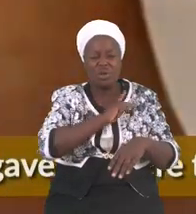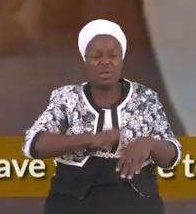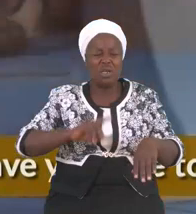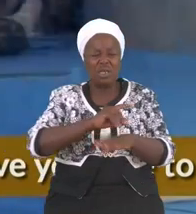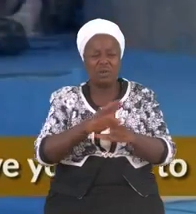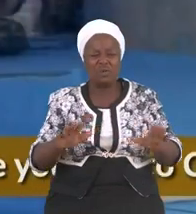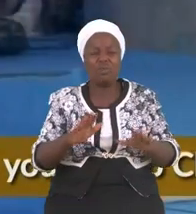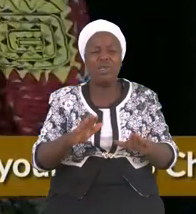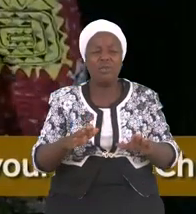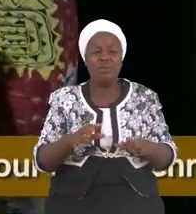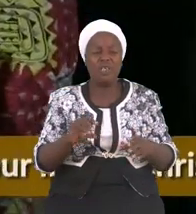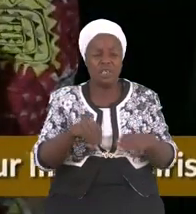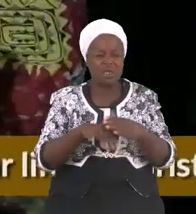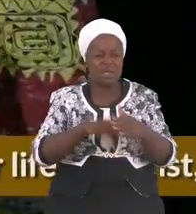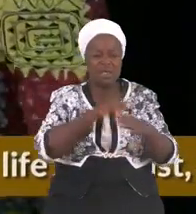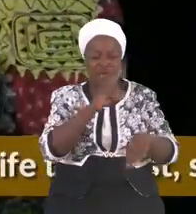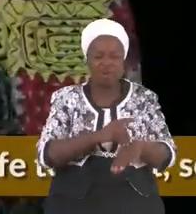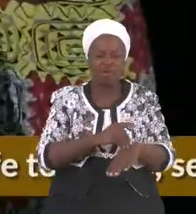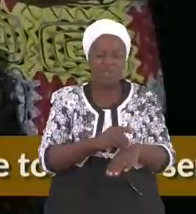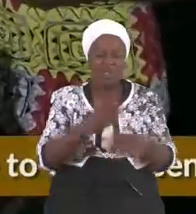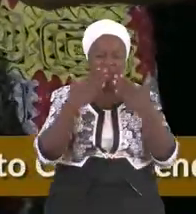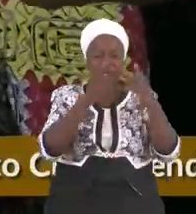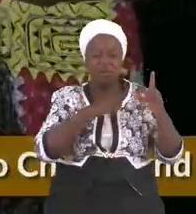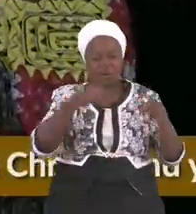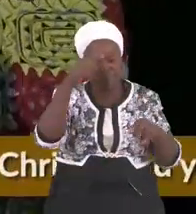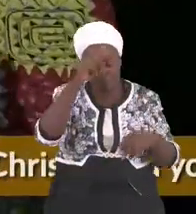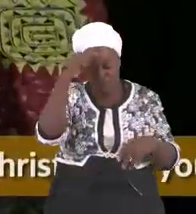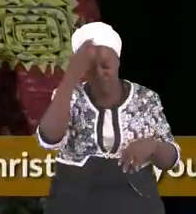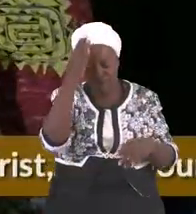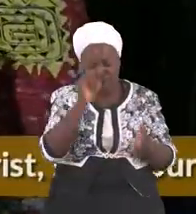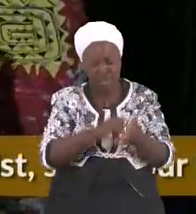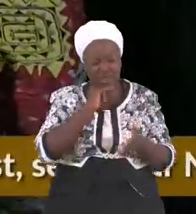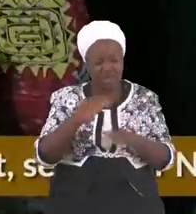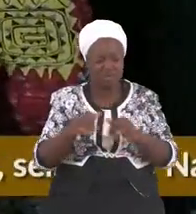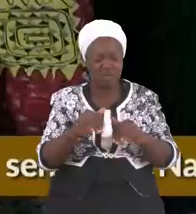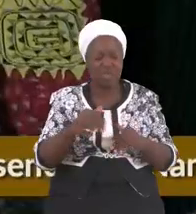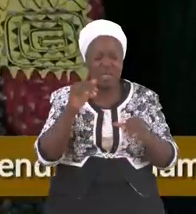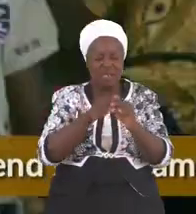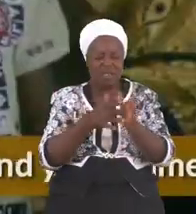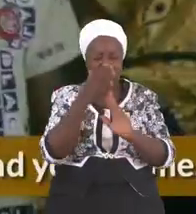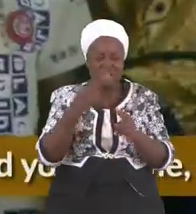Lord, because I know it is done. In Jesus' name we pray.